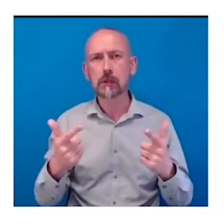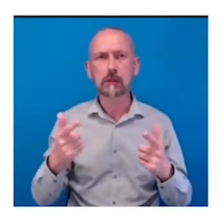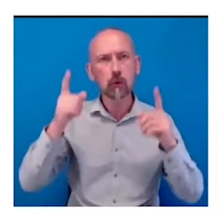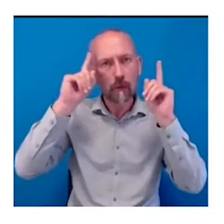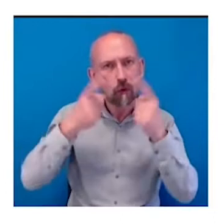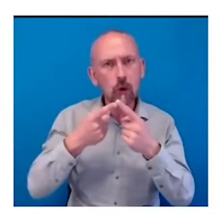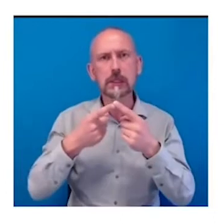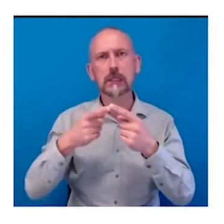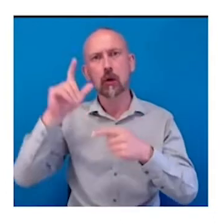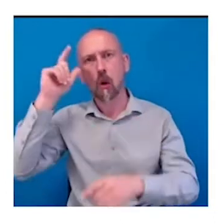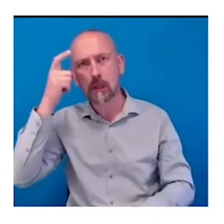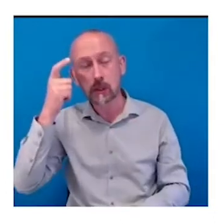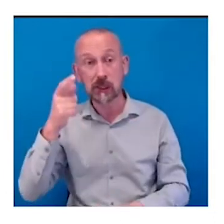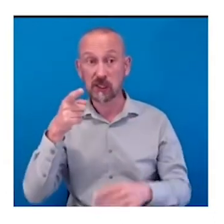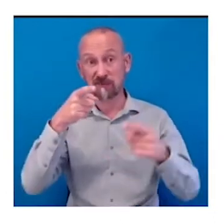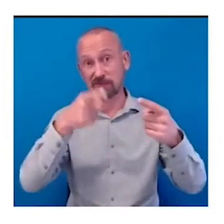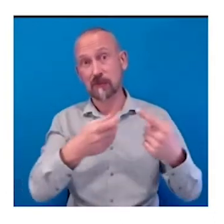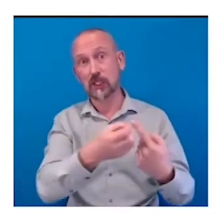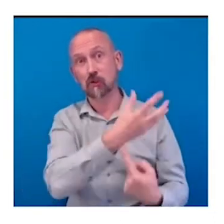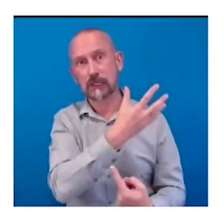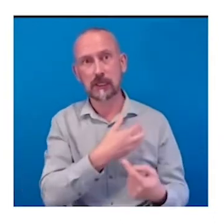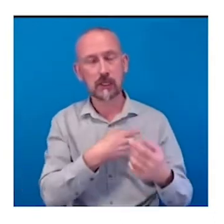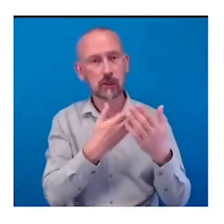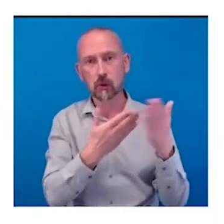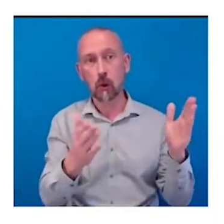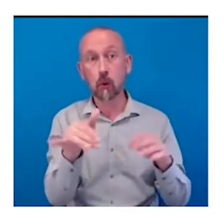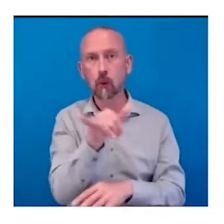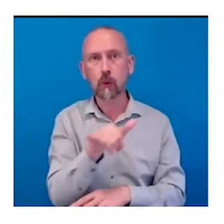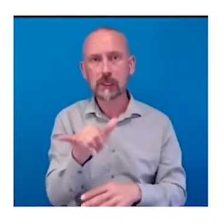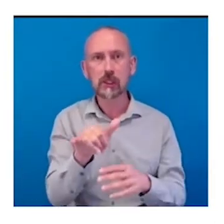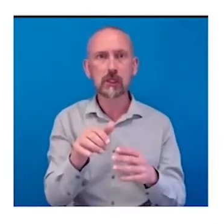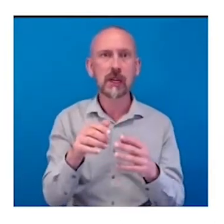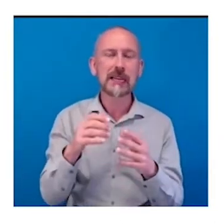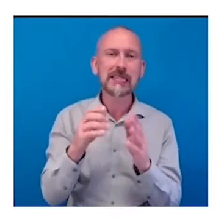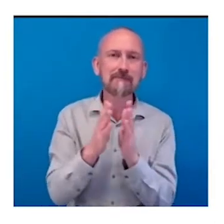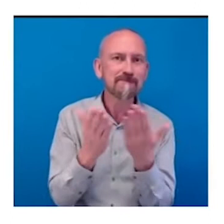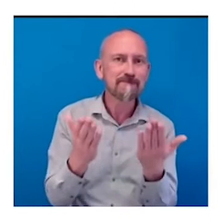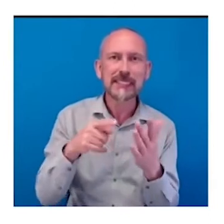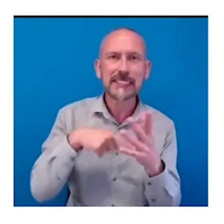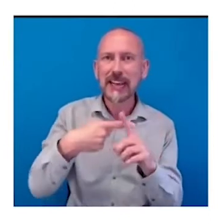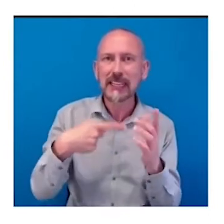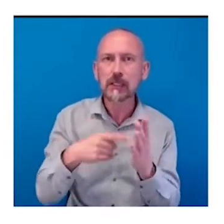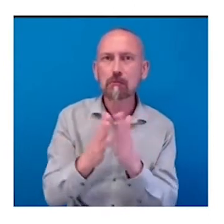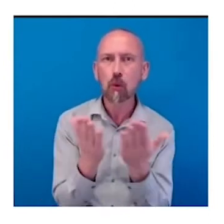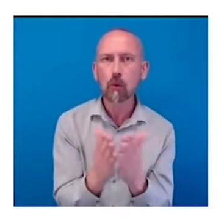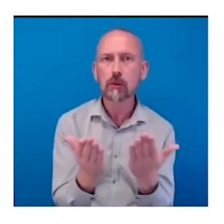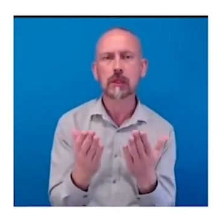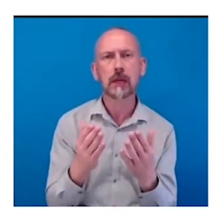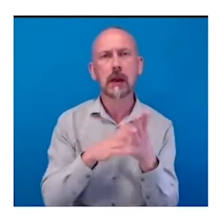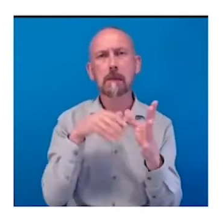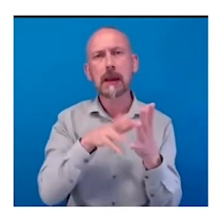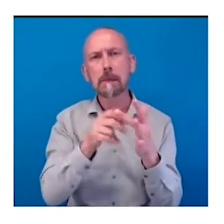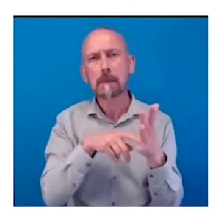of some publishers who produce textbooks for university level education. So this includes Macmillan Learning,